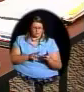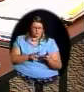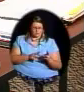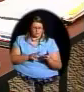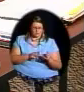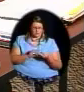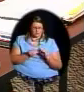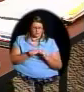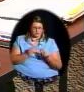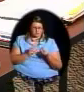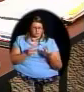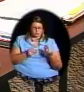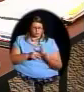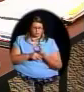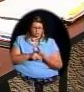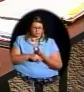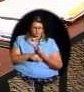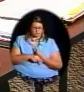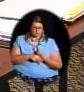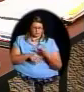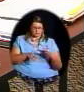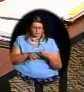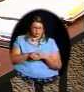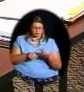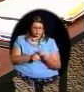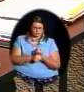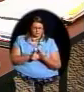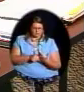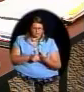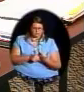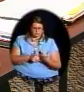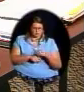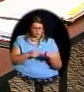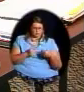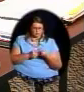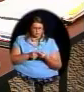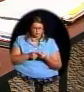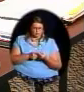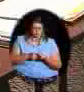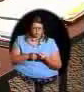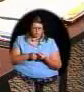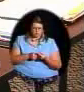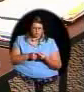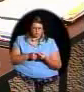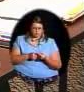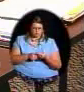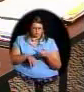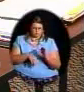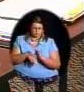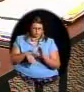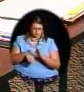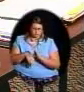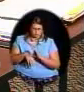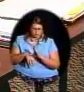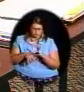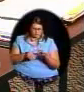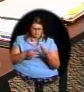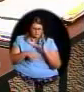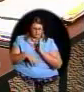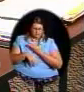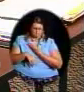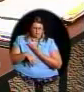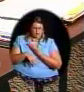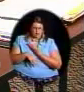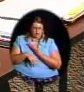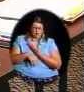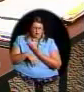on facility usage includes everything. So when you take the heavy use of the churches in many of our facilities,